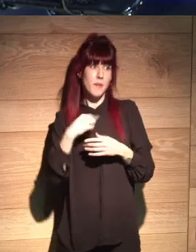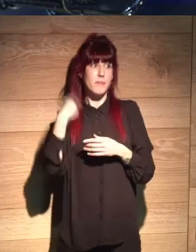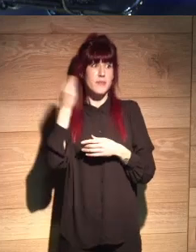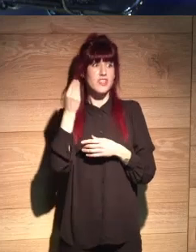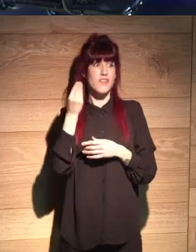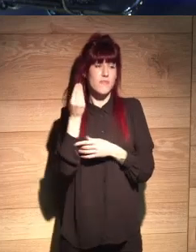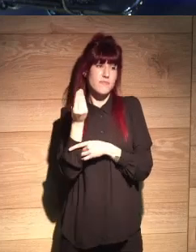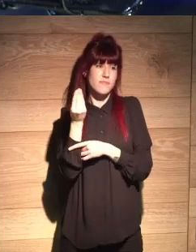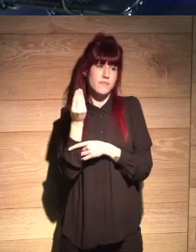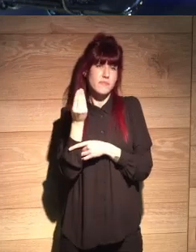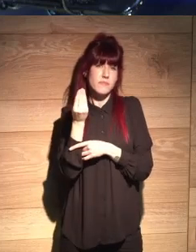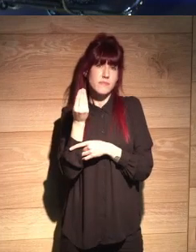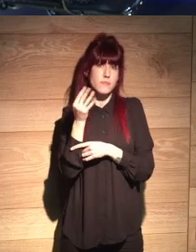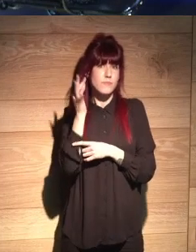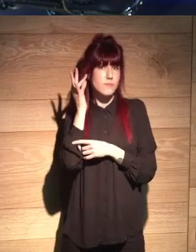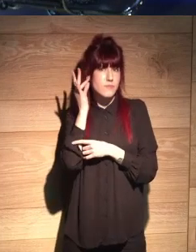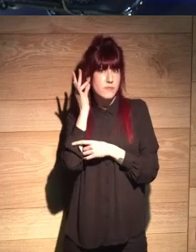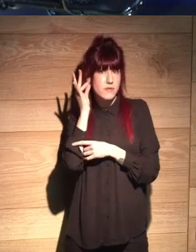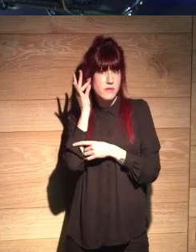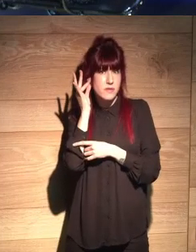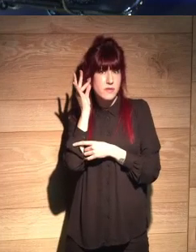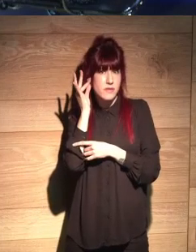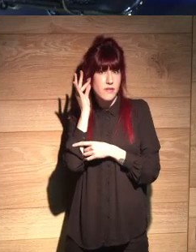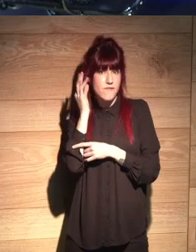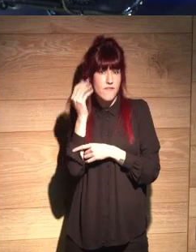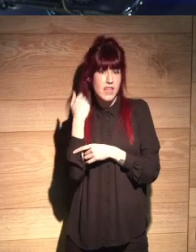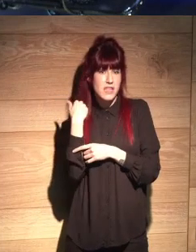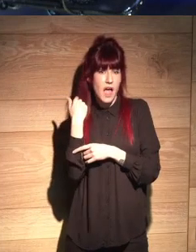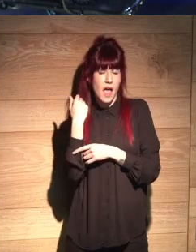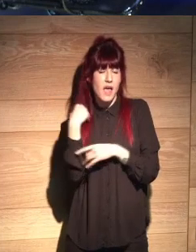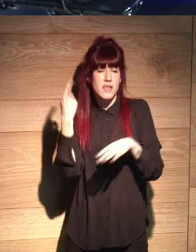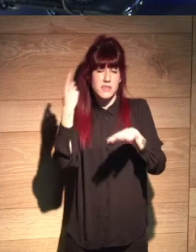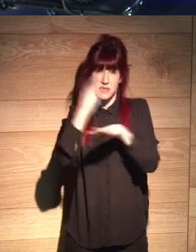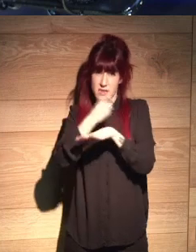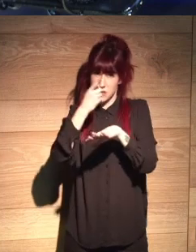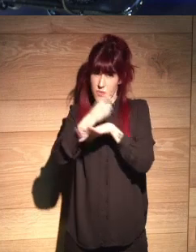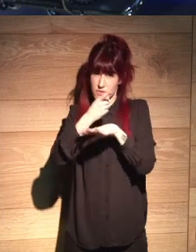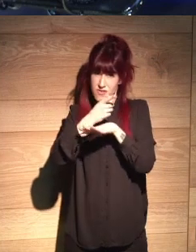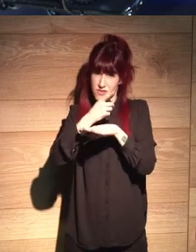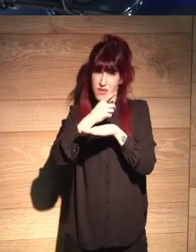example. I believe that the lack of women in